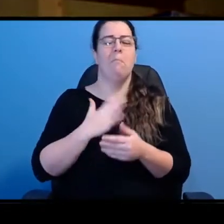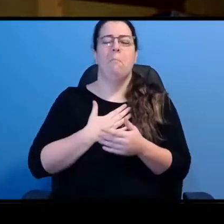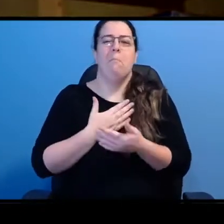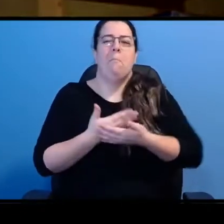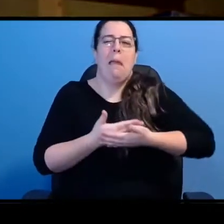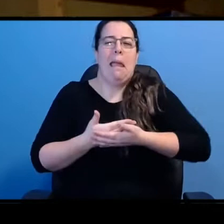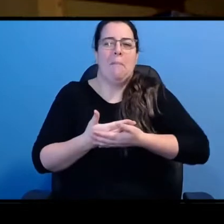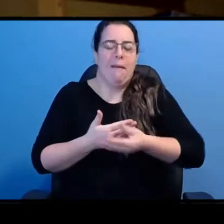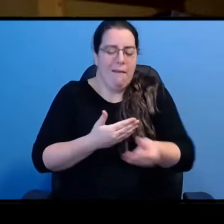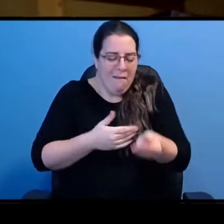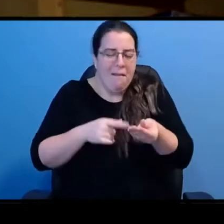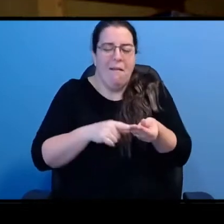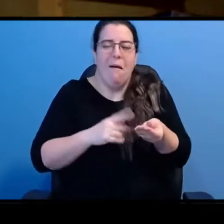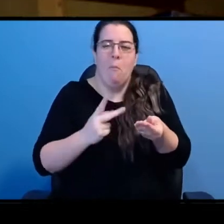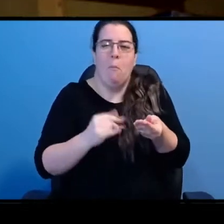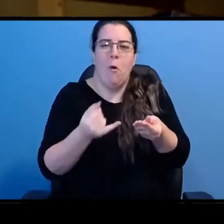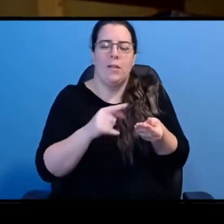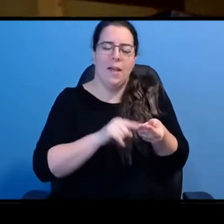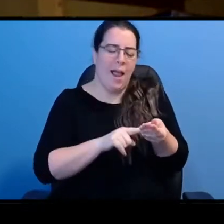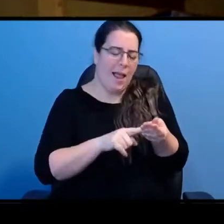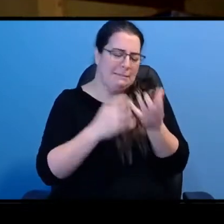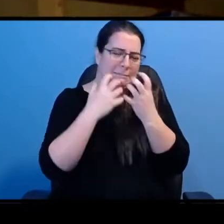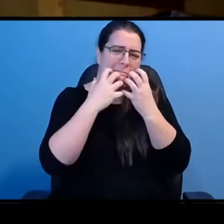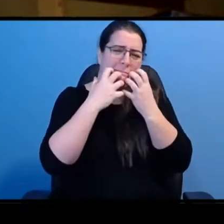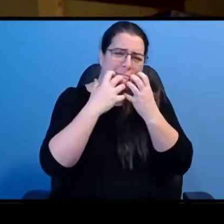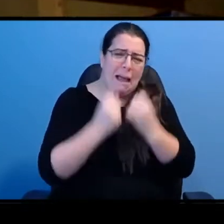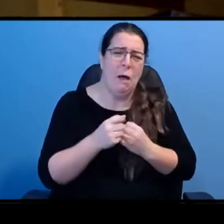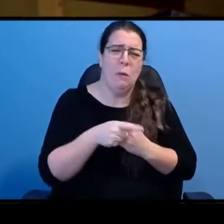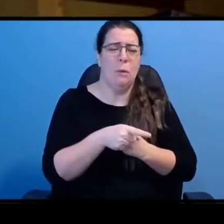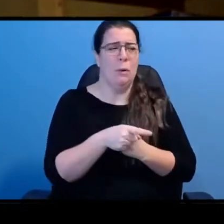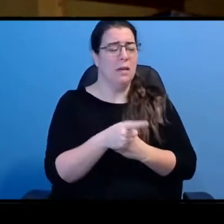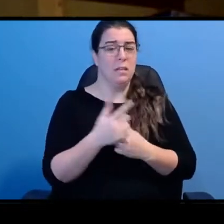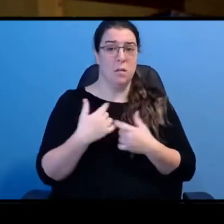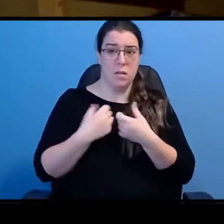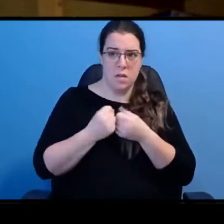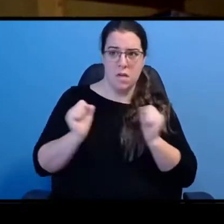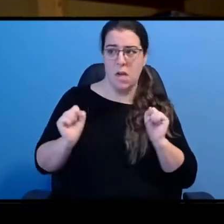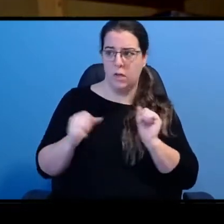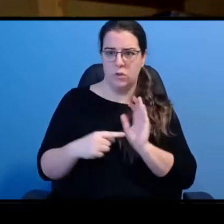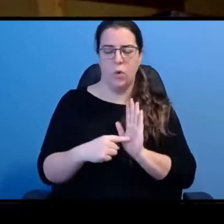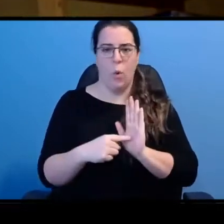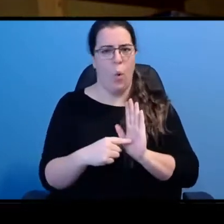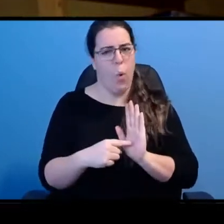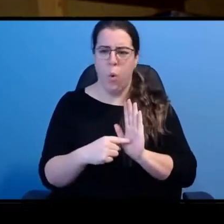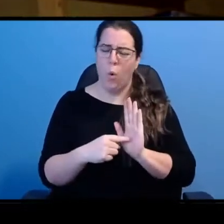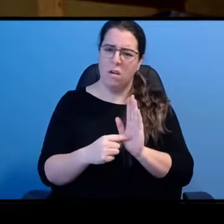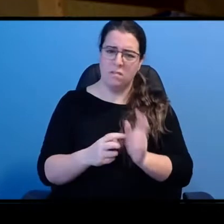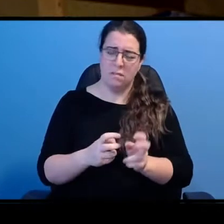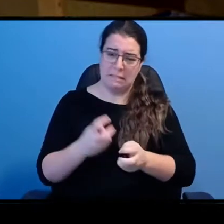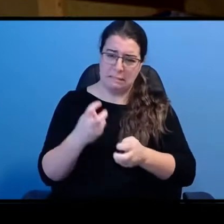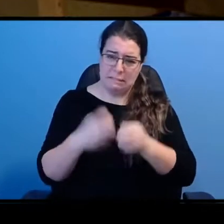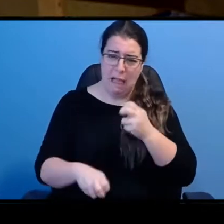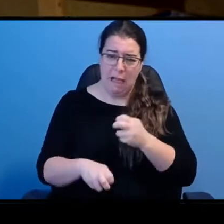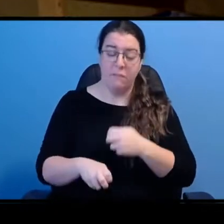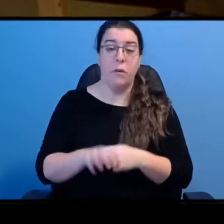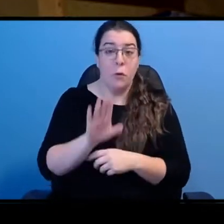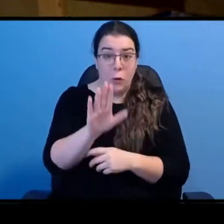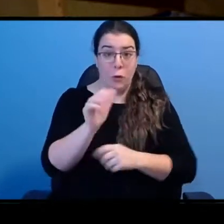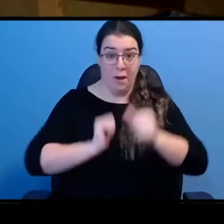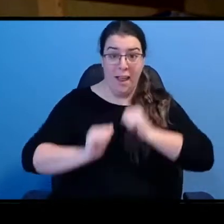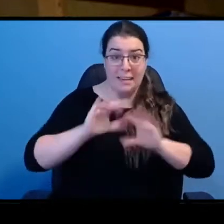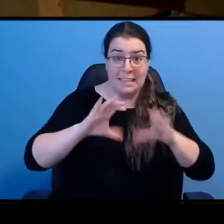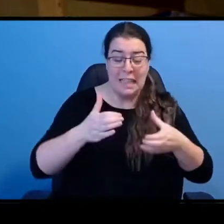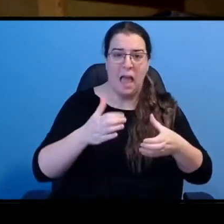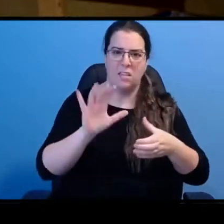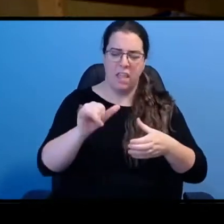a vulnerable position to be in. Just like the exercise you did in your acting class, that's a place of vulnerability. But